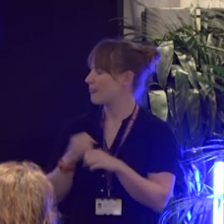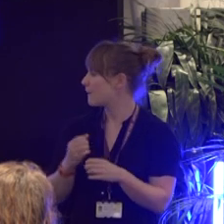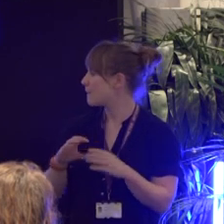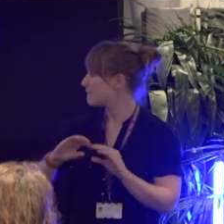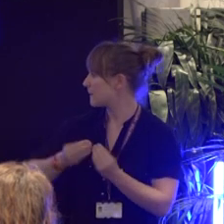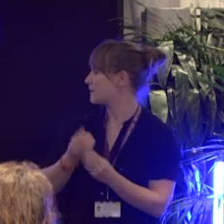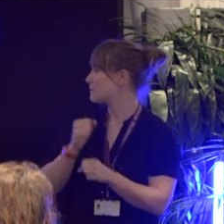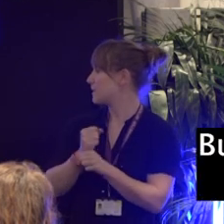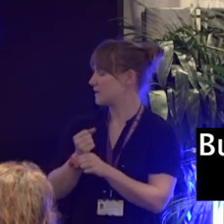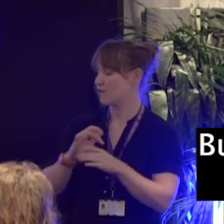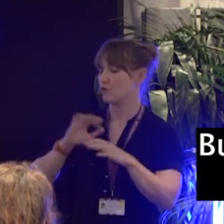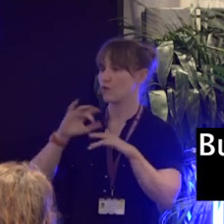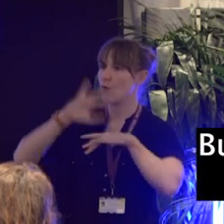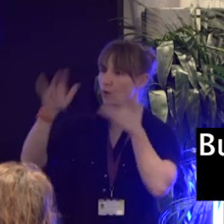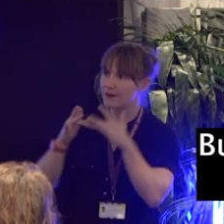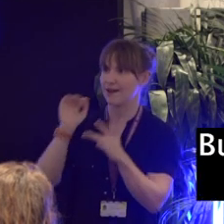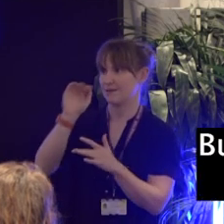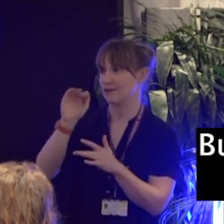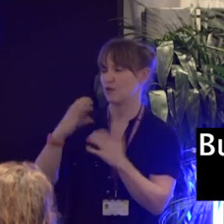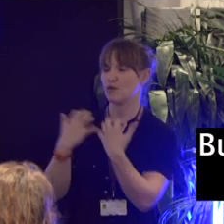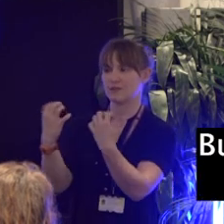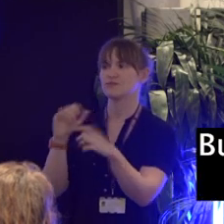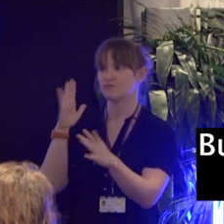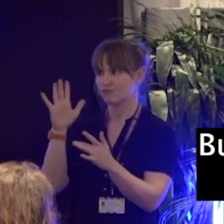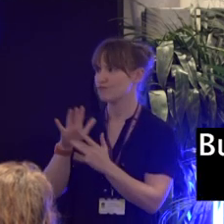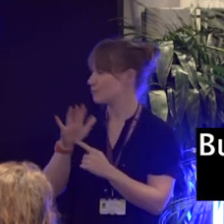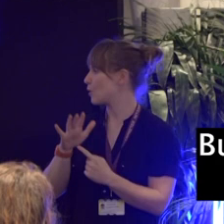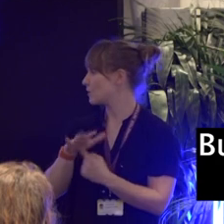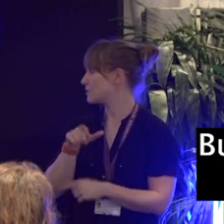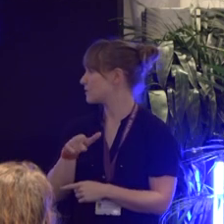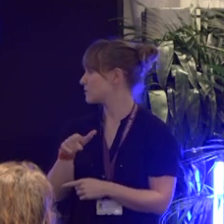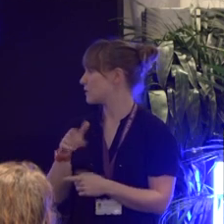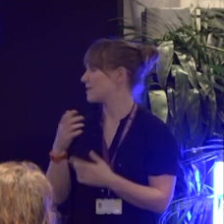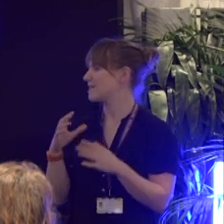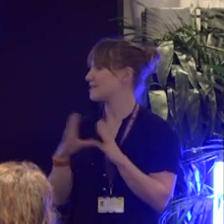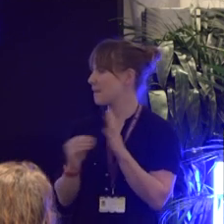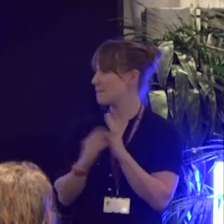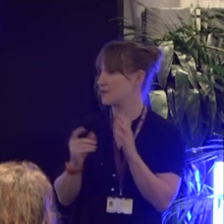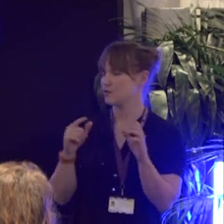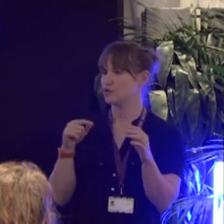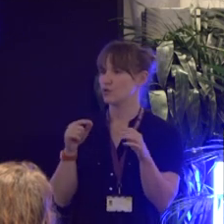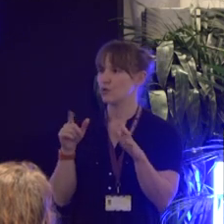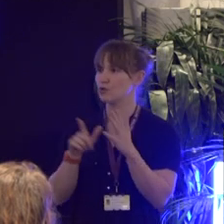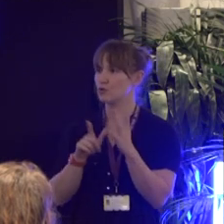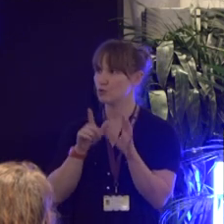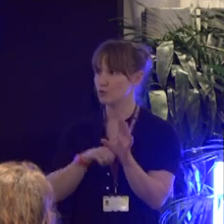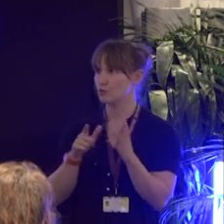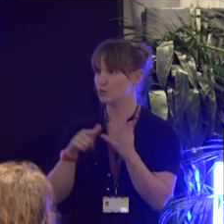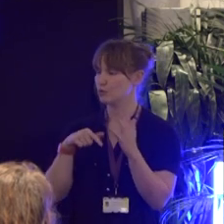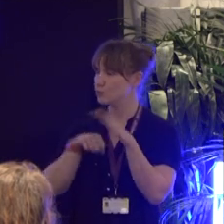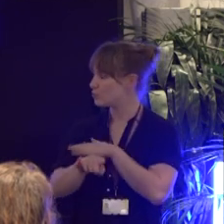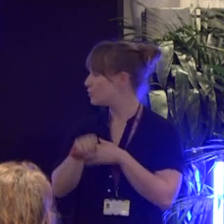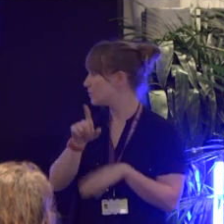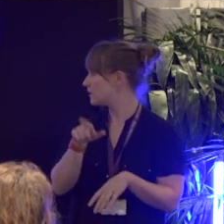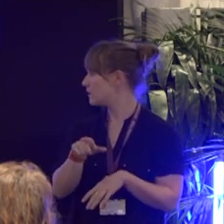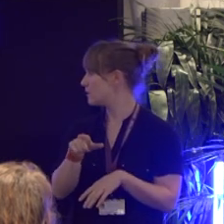I think, and that's words, but if you're making content for YouTube, understanding the tagging system and understanding what content will be found, again, it just